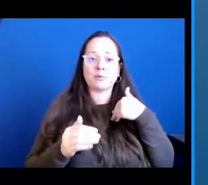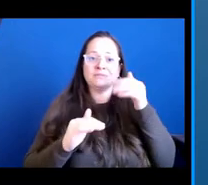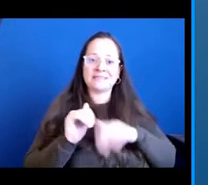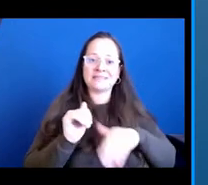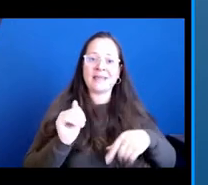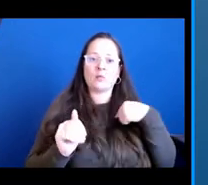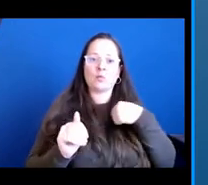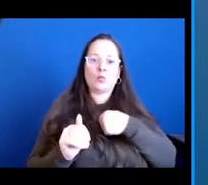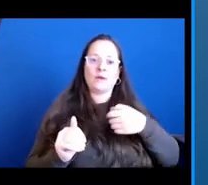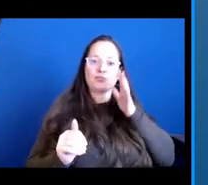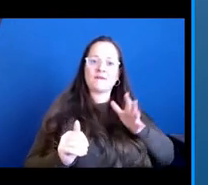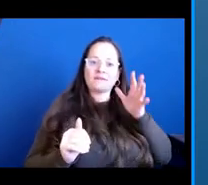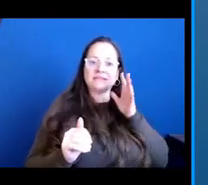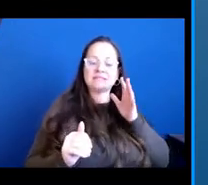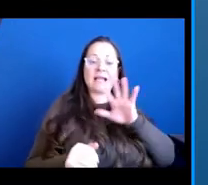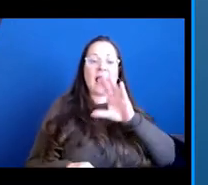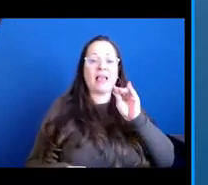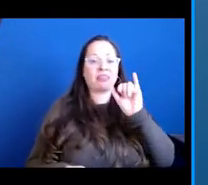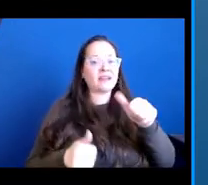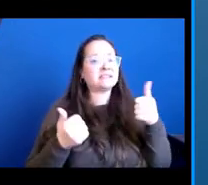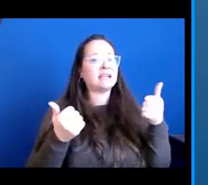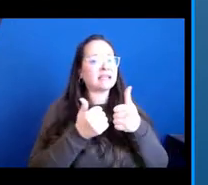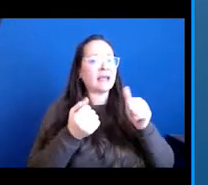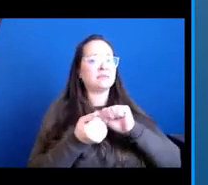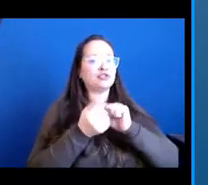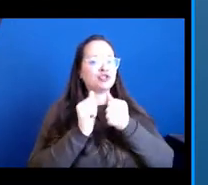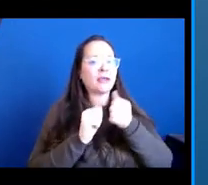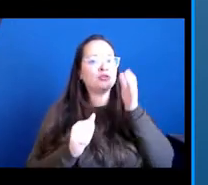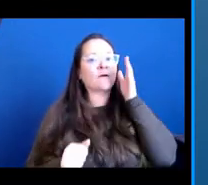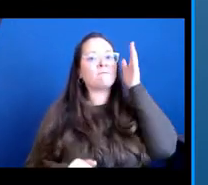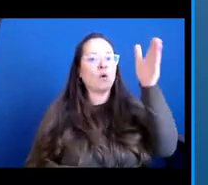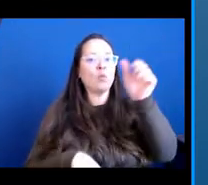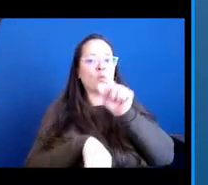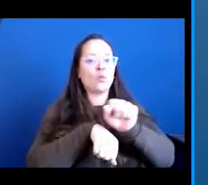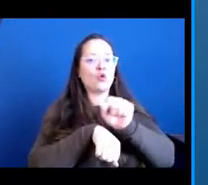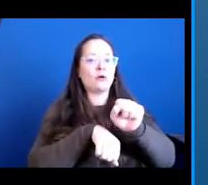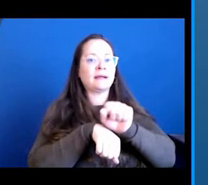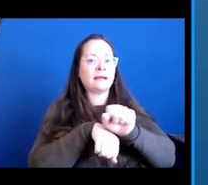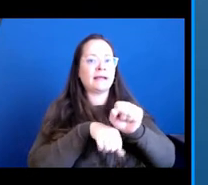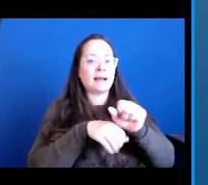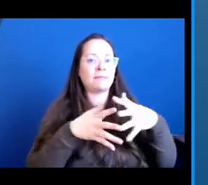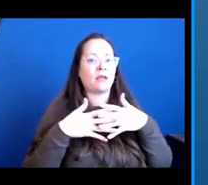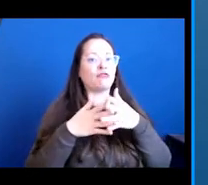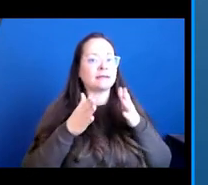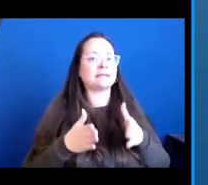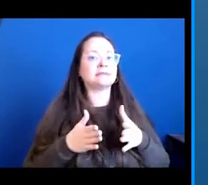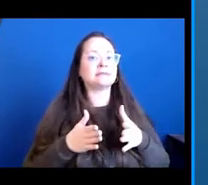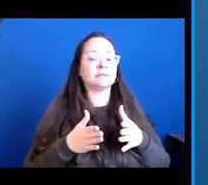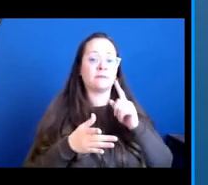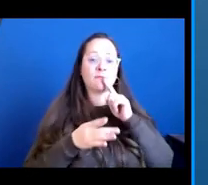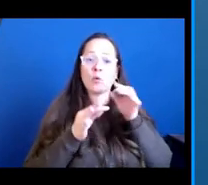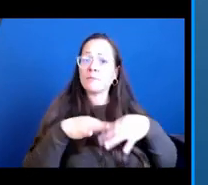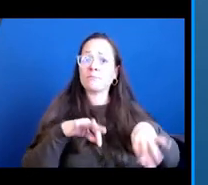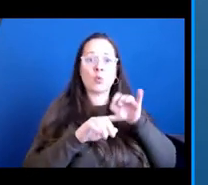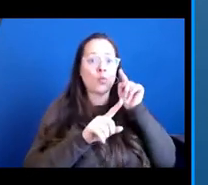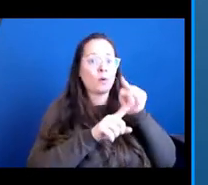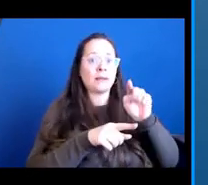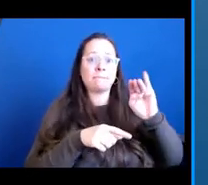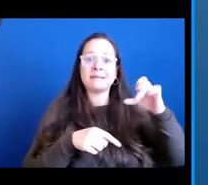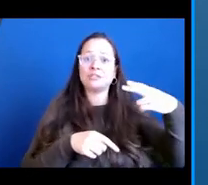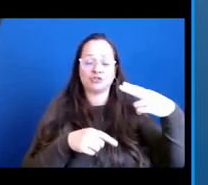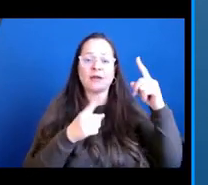it's a game changer for working Americans maybe most importantly for the state of Michigan has been the winning